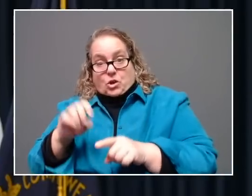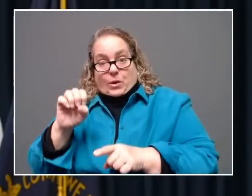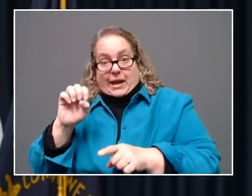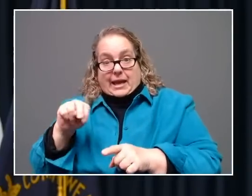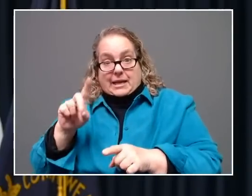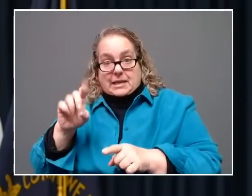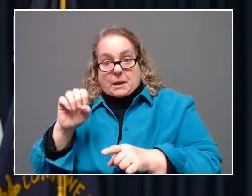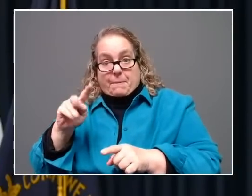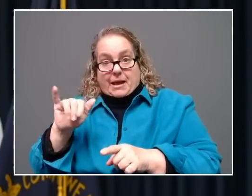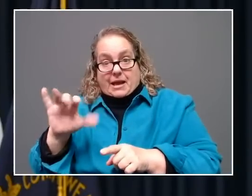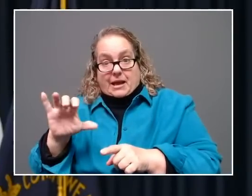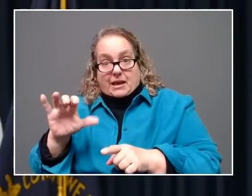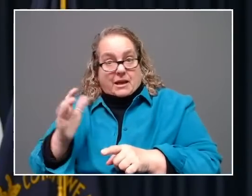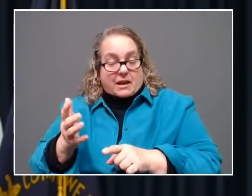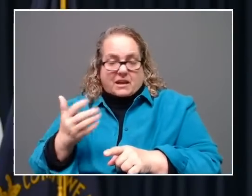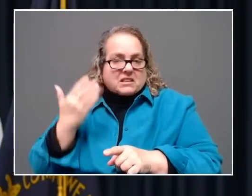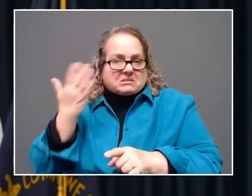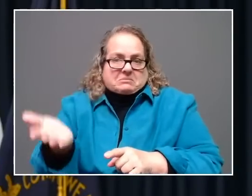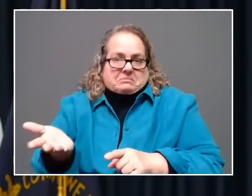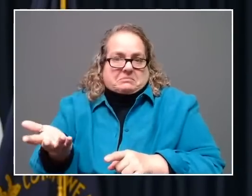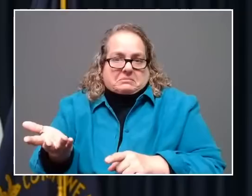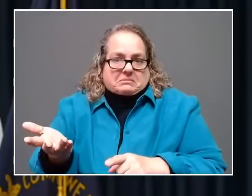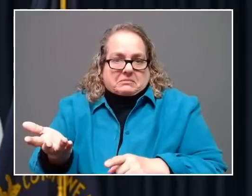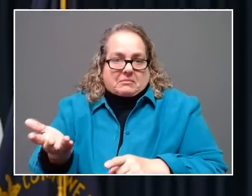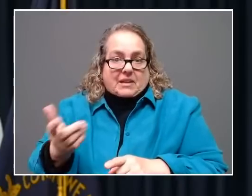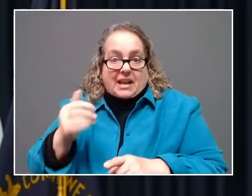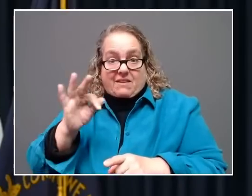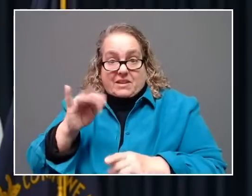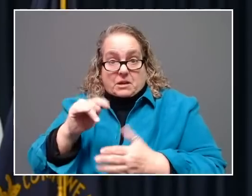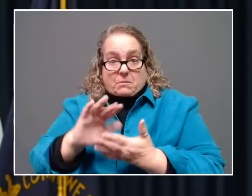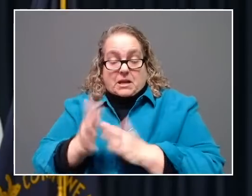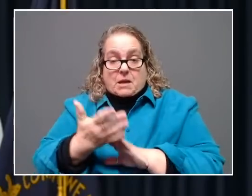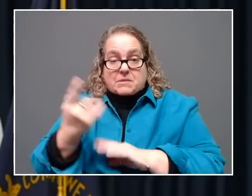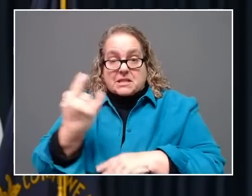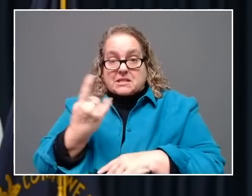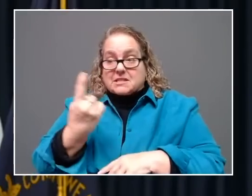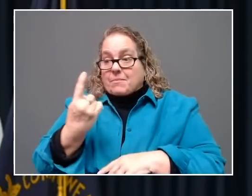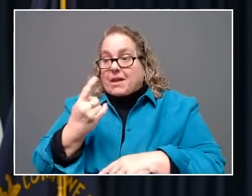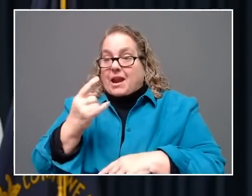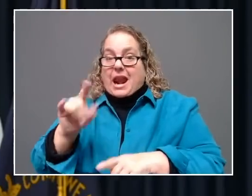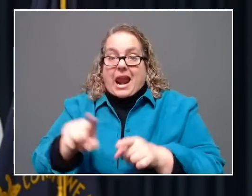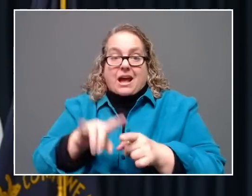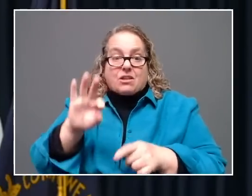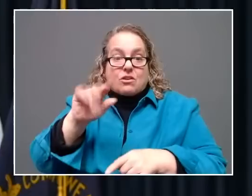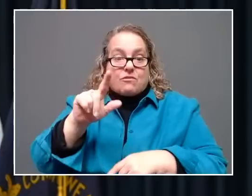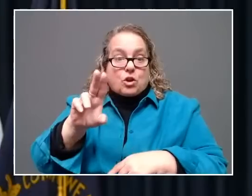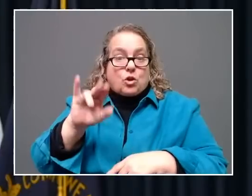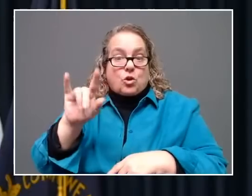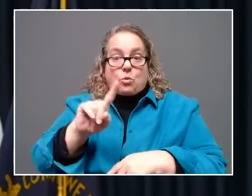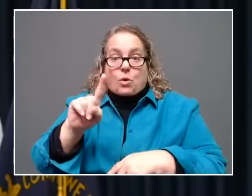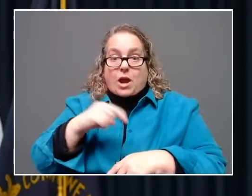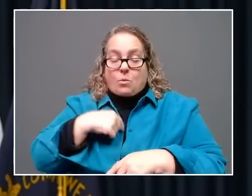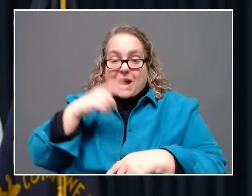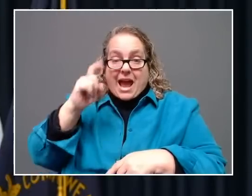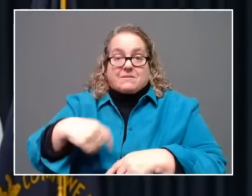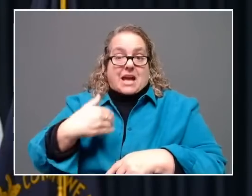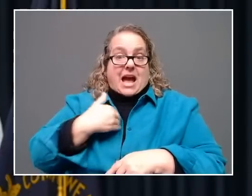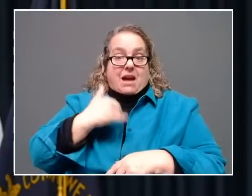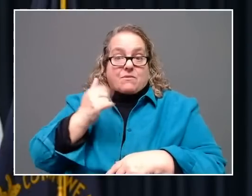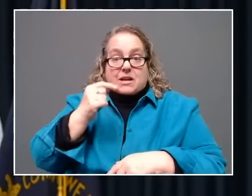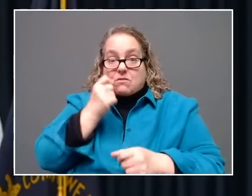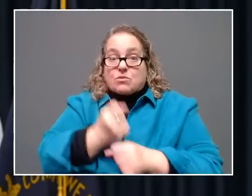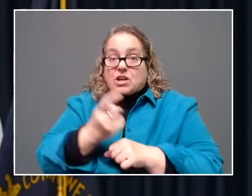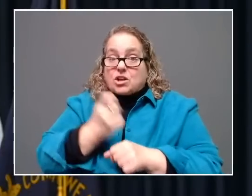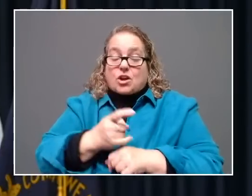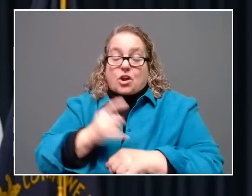If it becomes something like the flu, where we get a couple shots each year or a shot